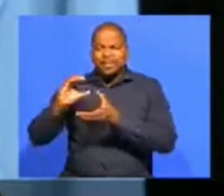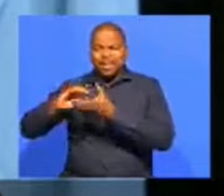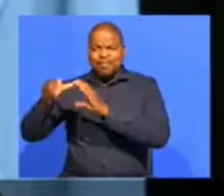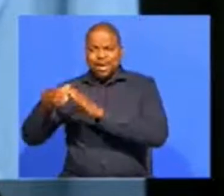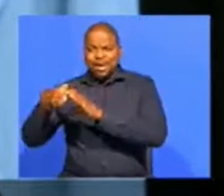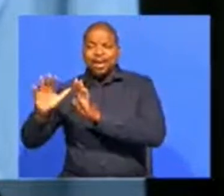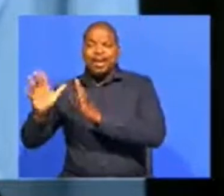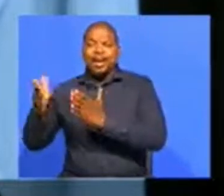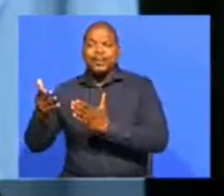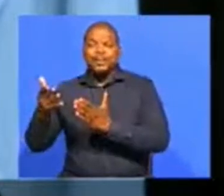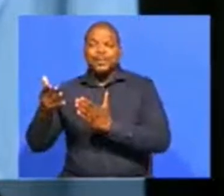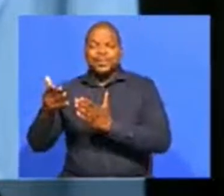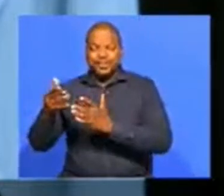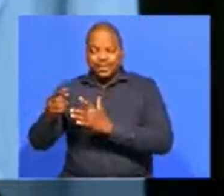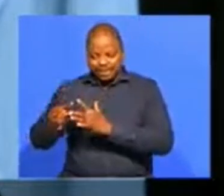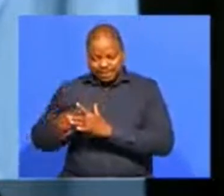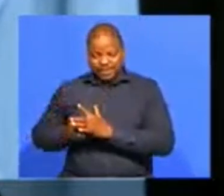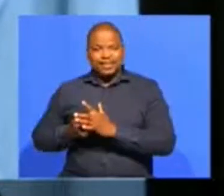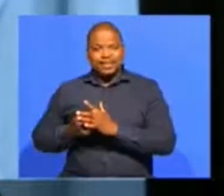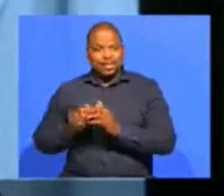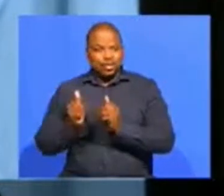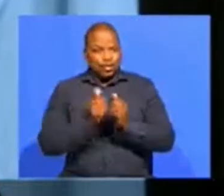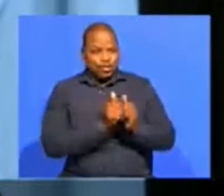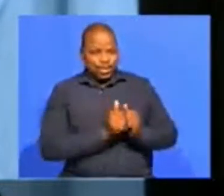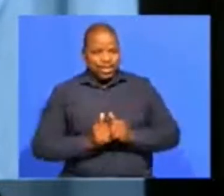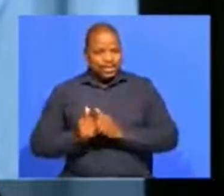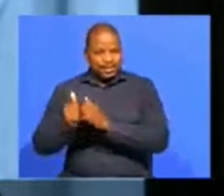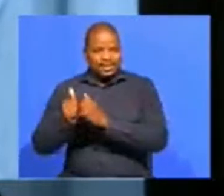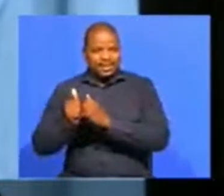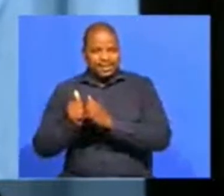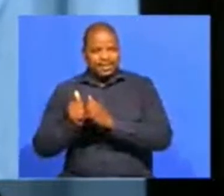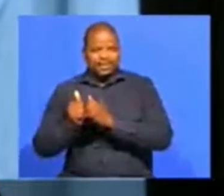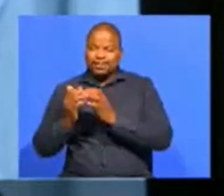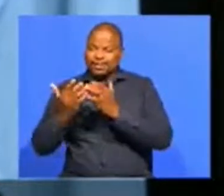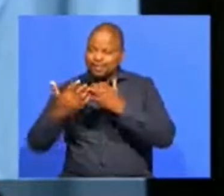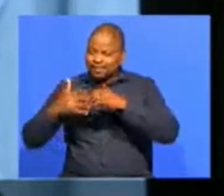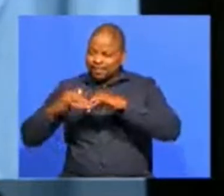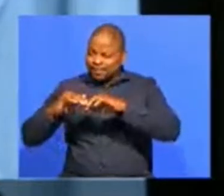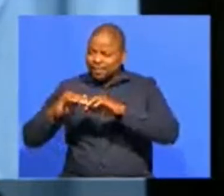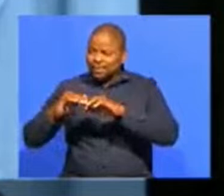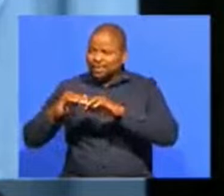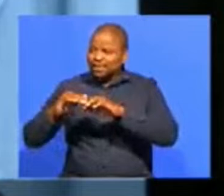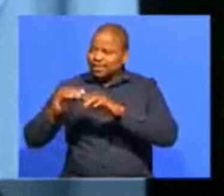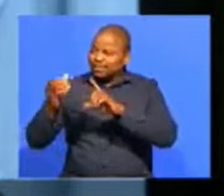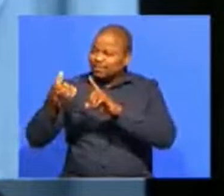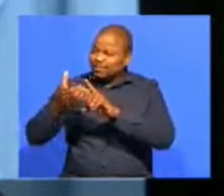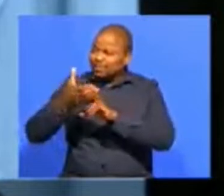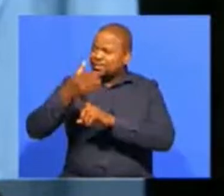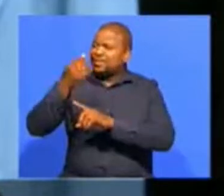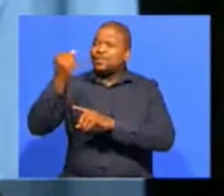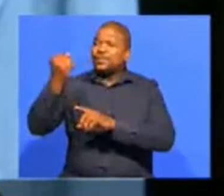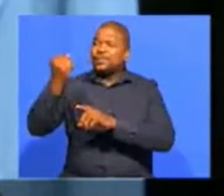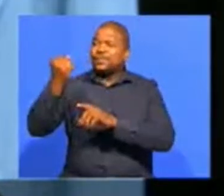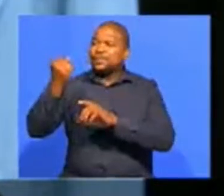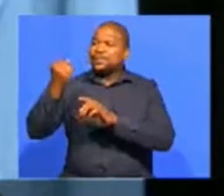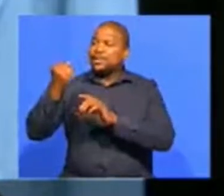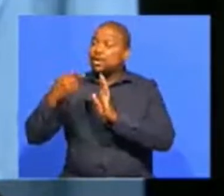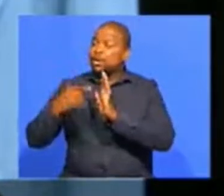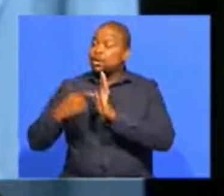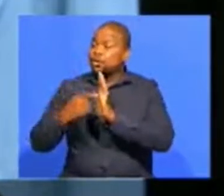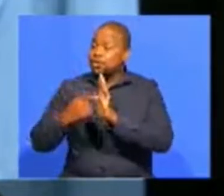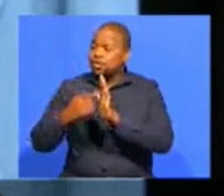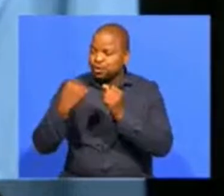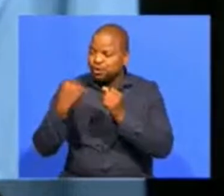cooperation we are about to sow. Together, let us cultivate a garden of prosperity that will stand as a testament